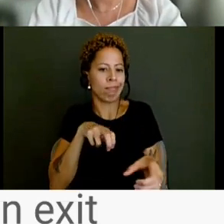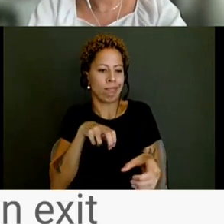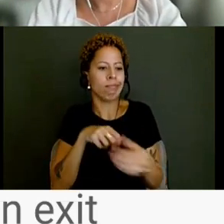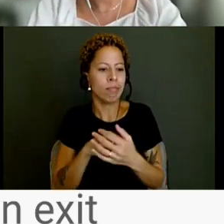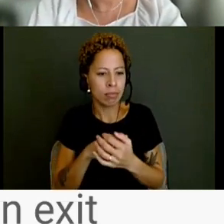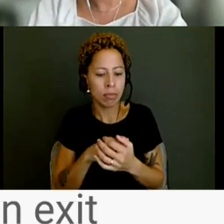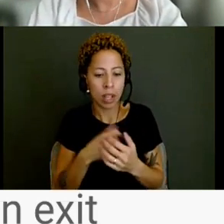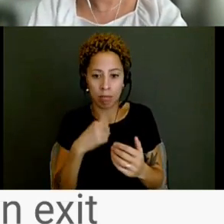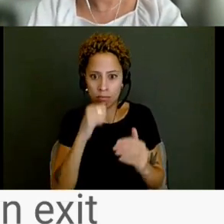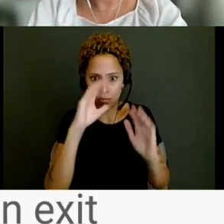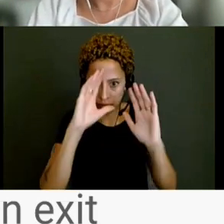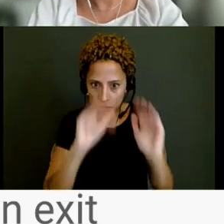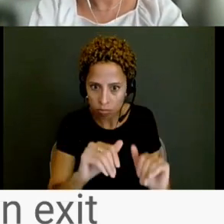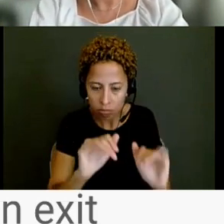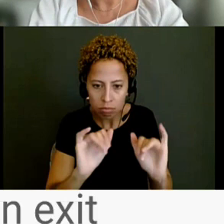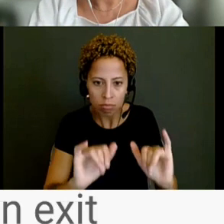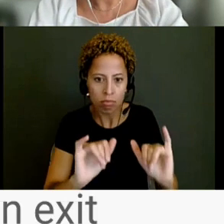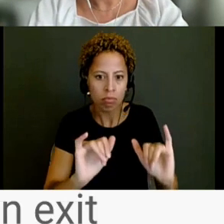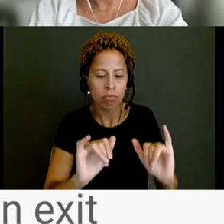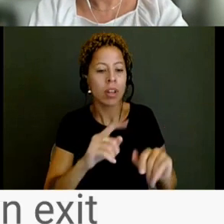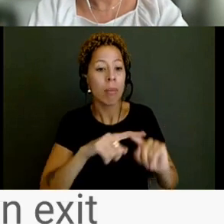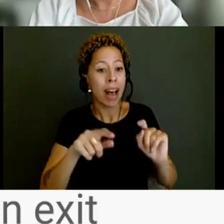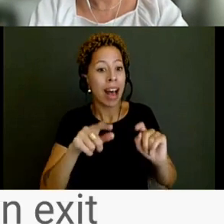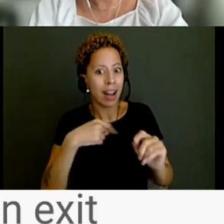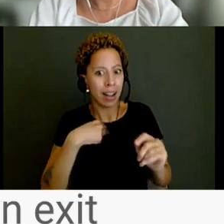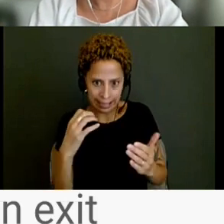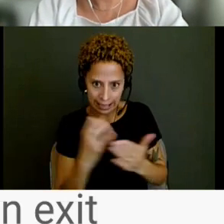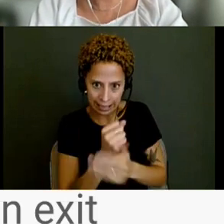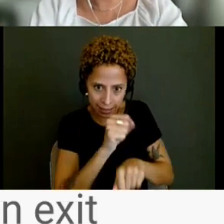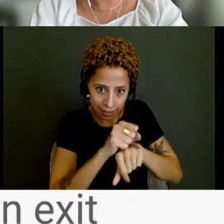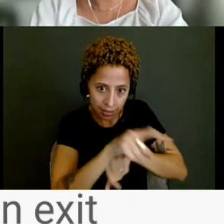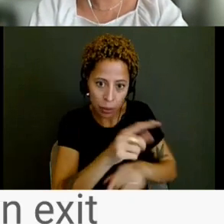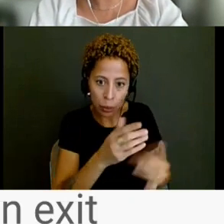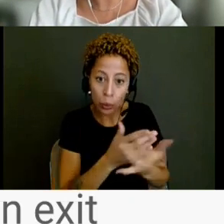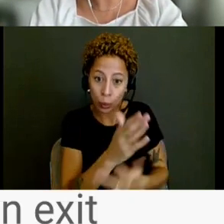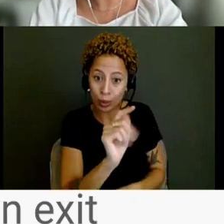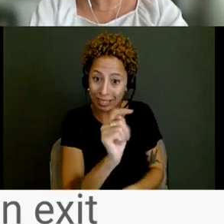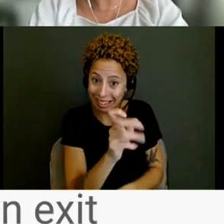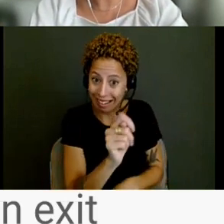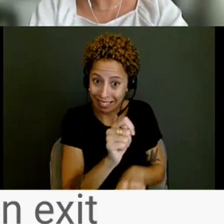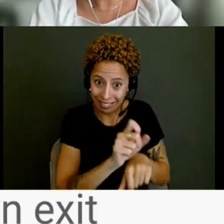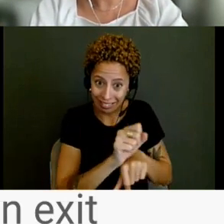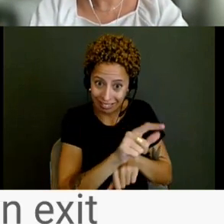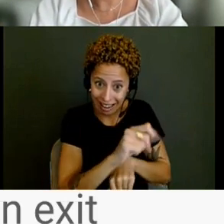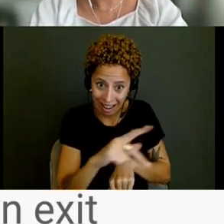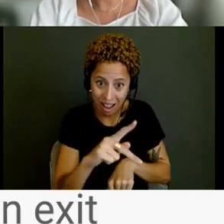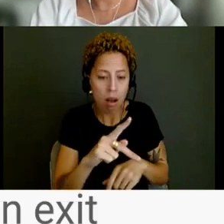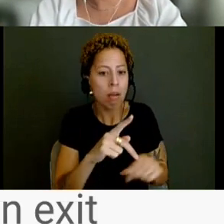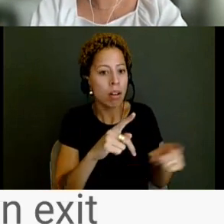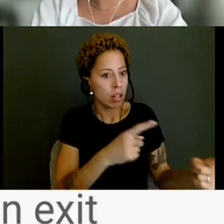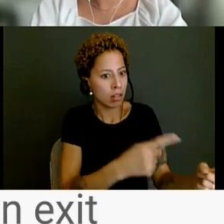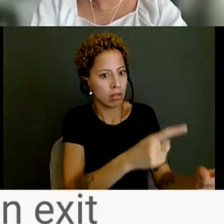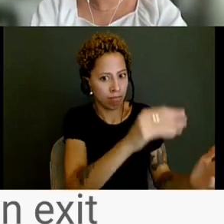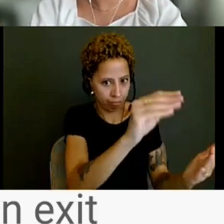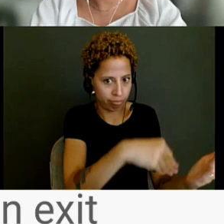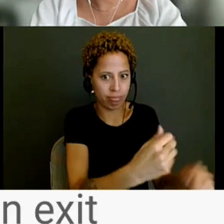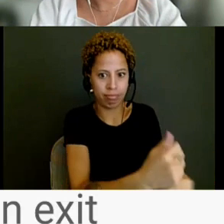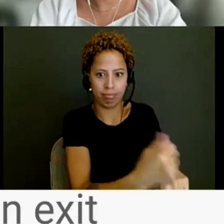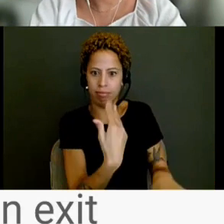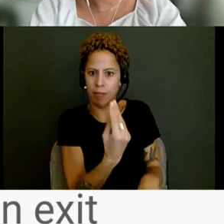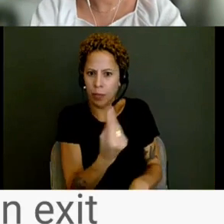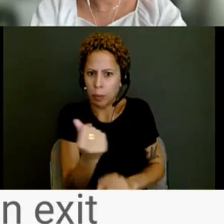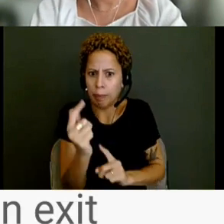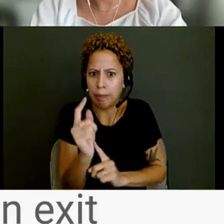the texting app meant I got the exit form completed in a few minutes with very little trouble, and it worked great. So we do have all of